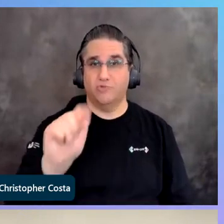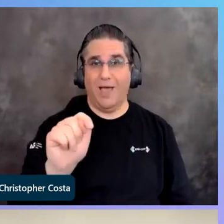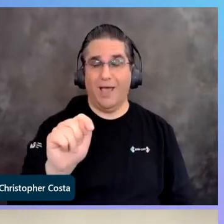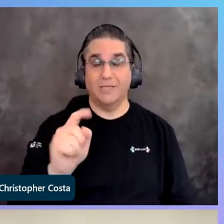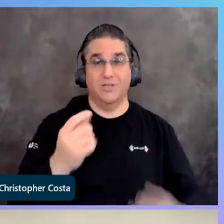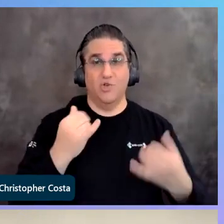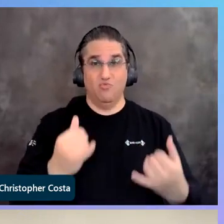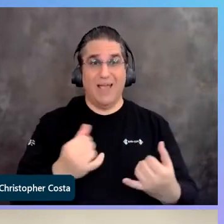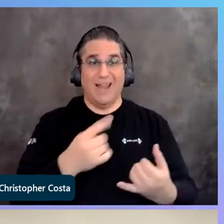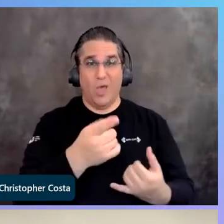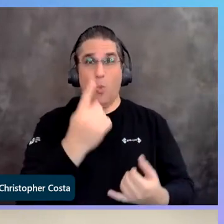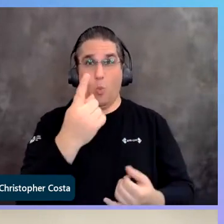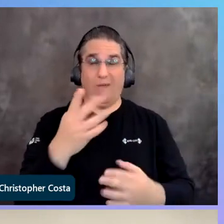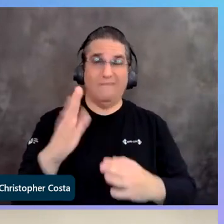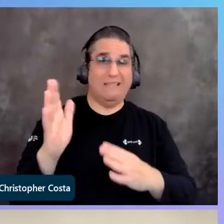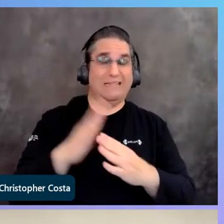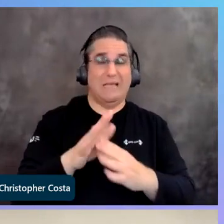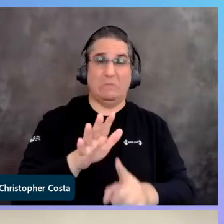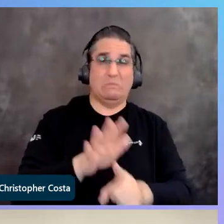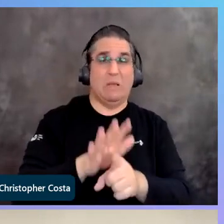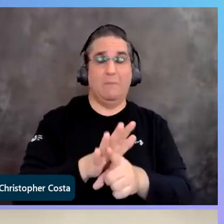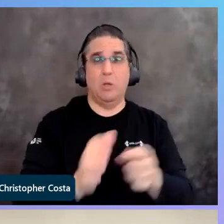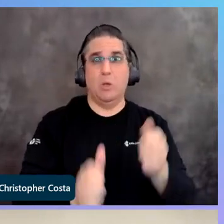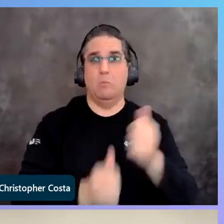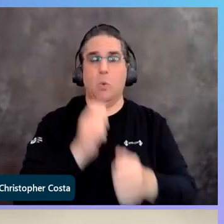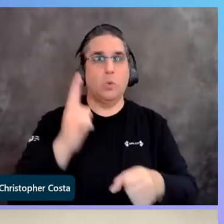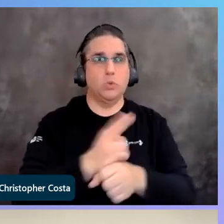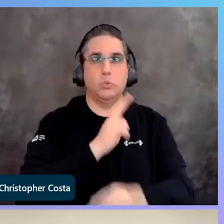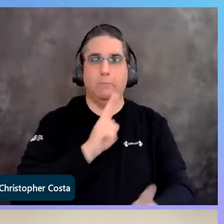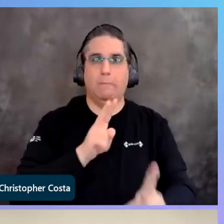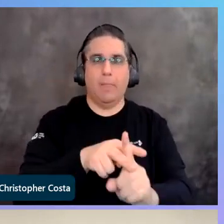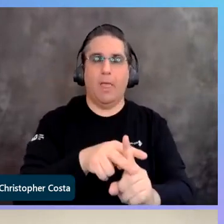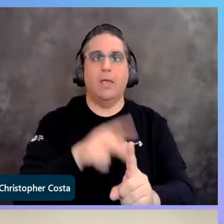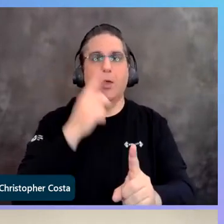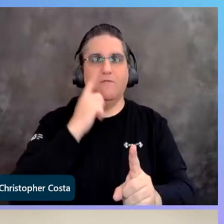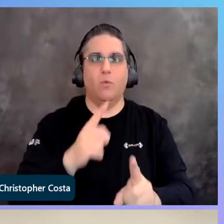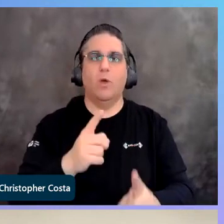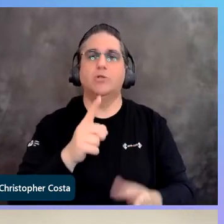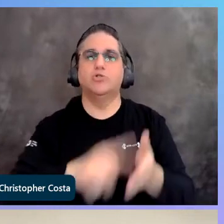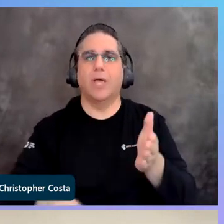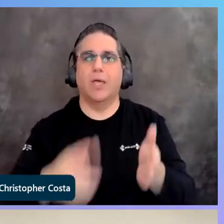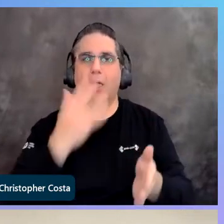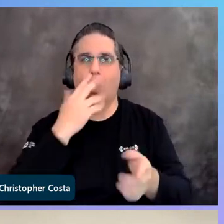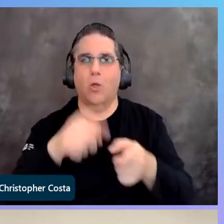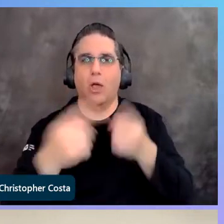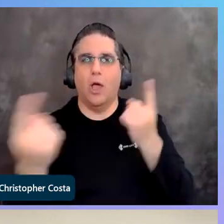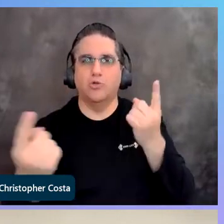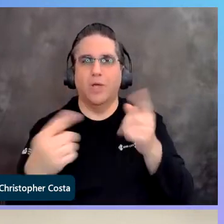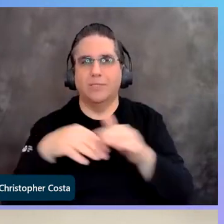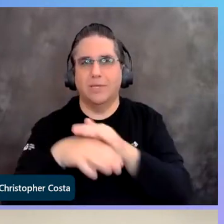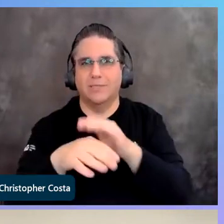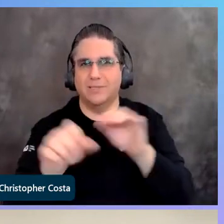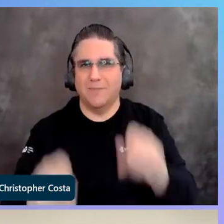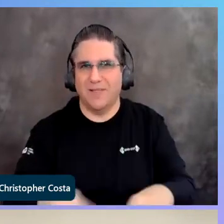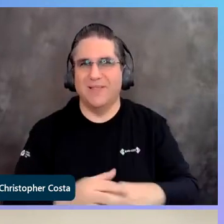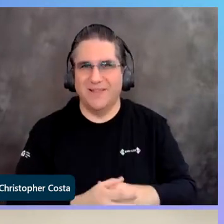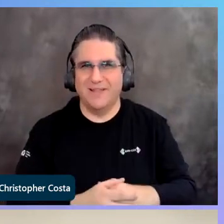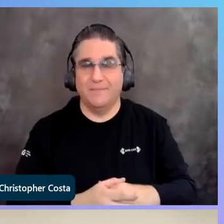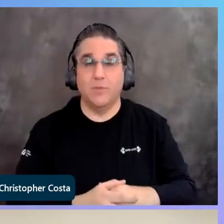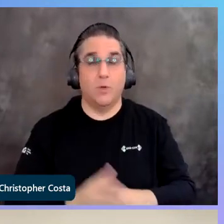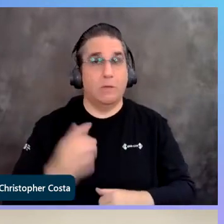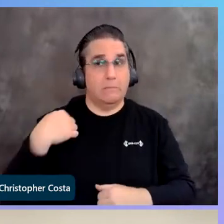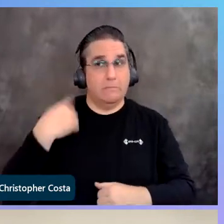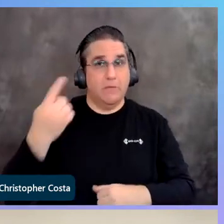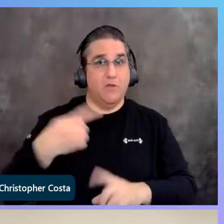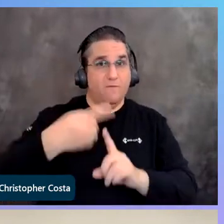one of the most used plugin to check for color contrast accessibility. And for the past few months, I've had the privilege of